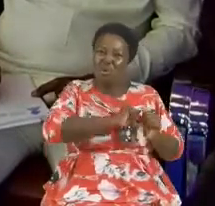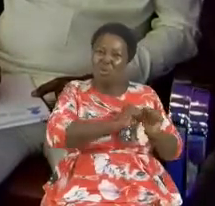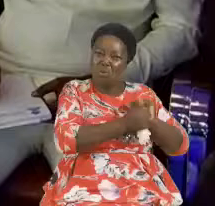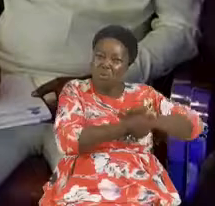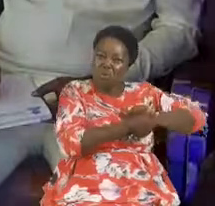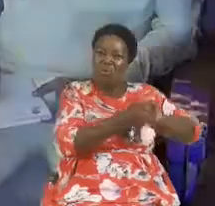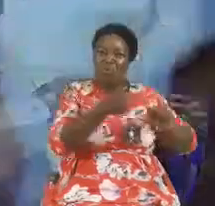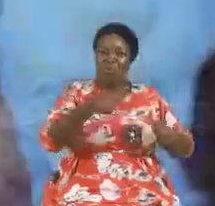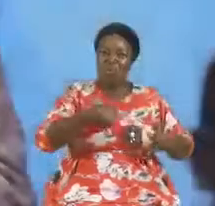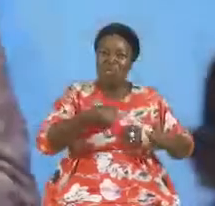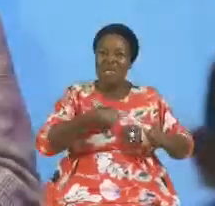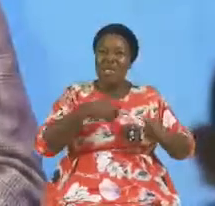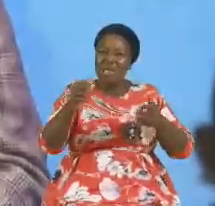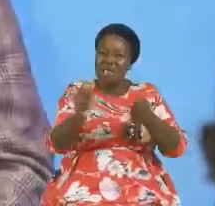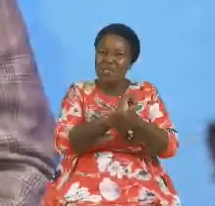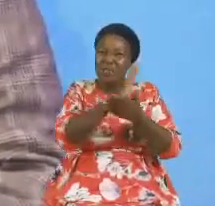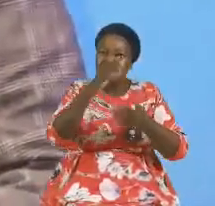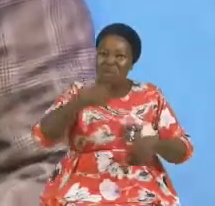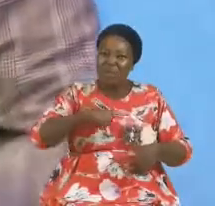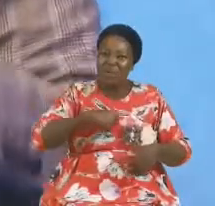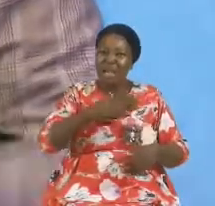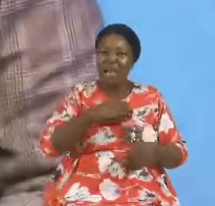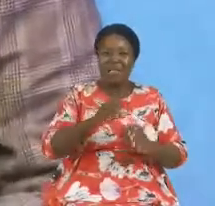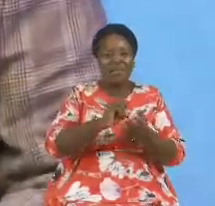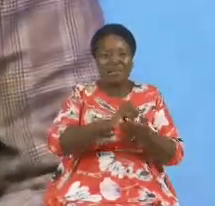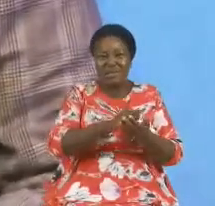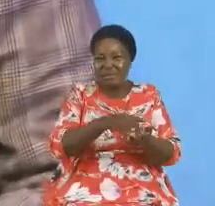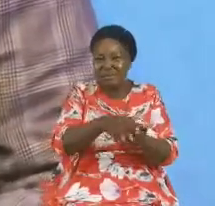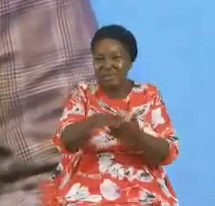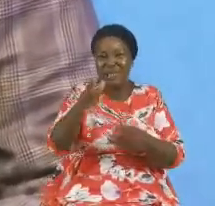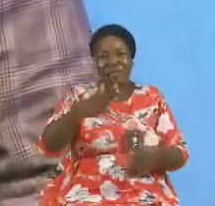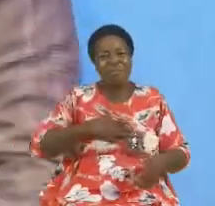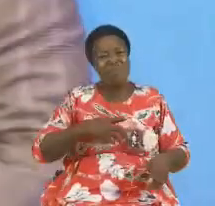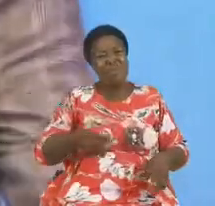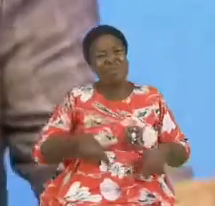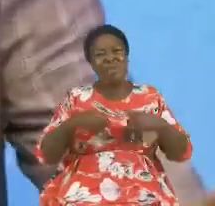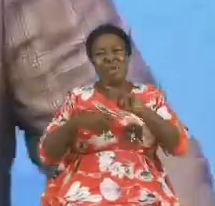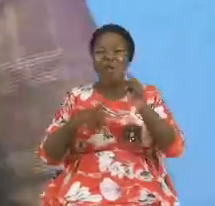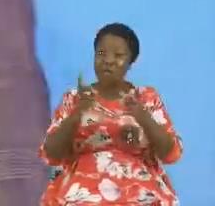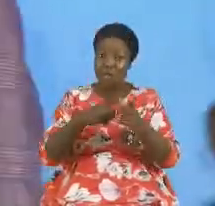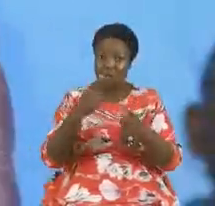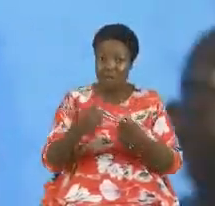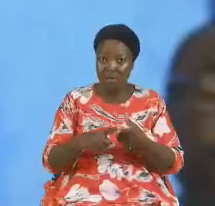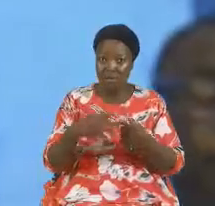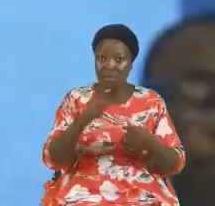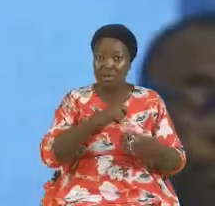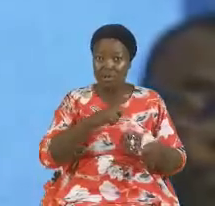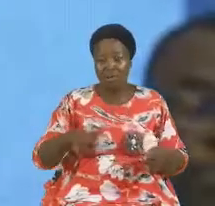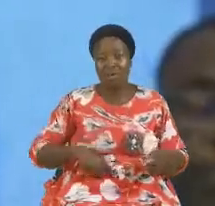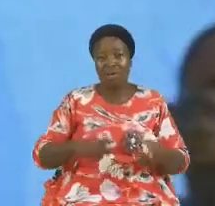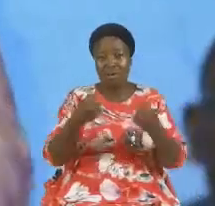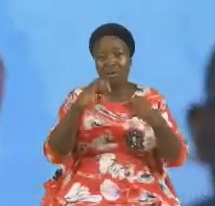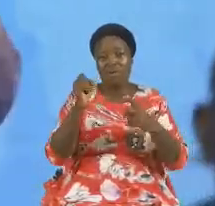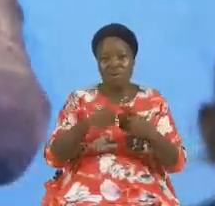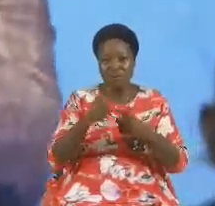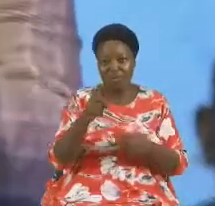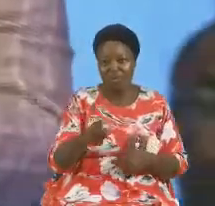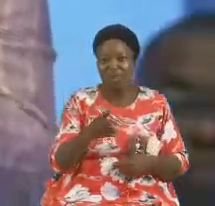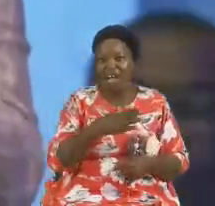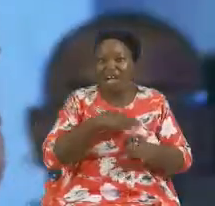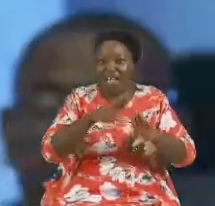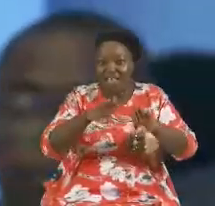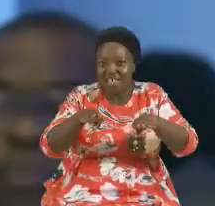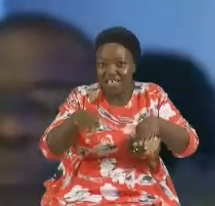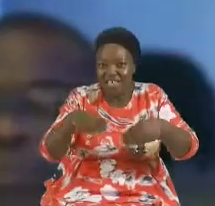is going to crush me, destroy me, and scatter my life? Then